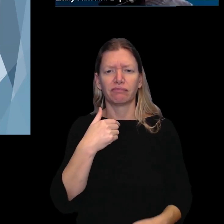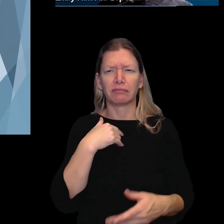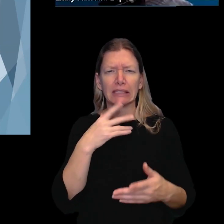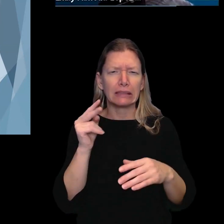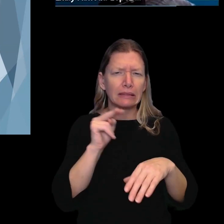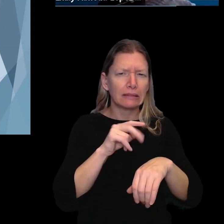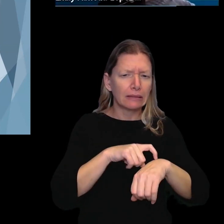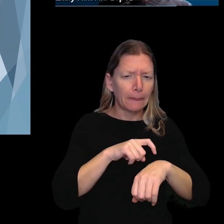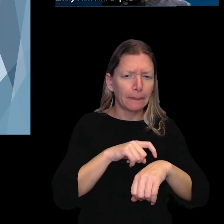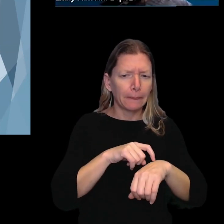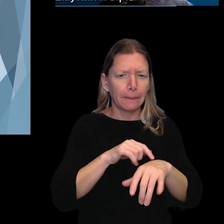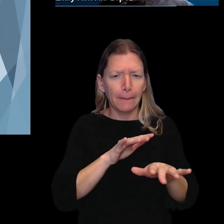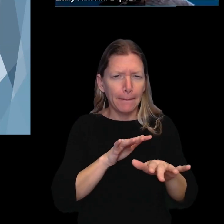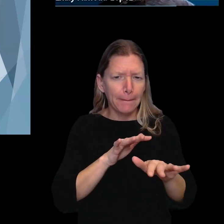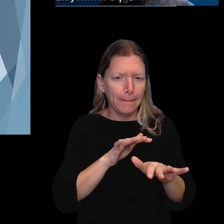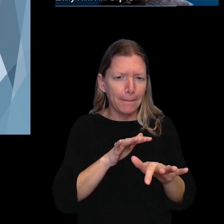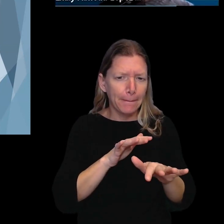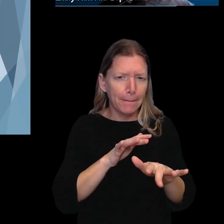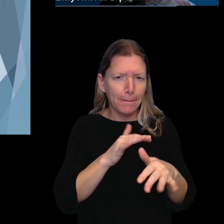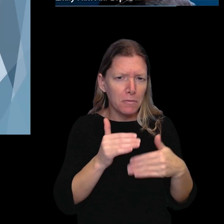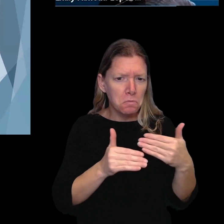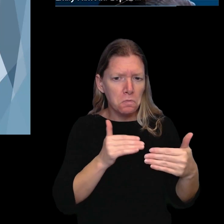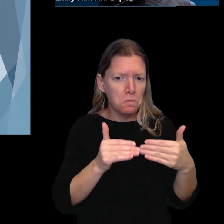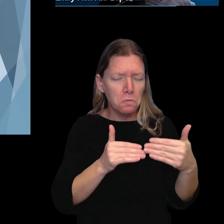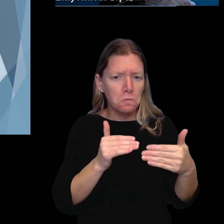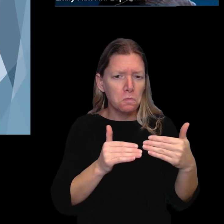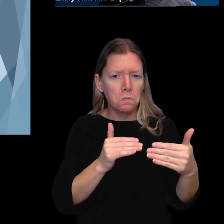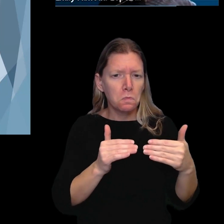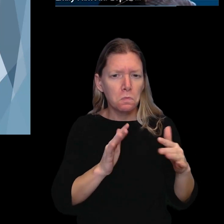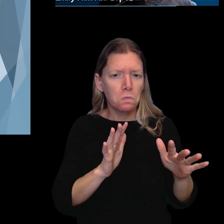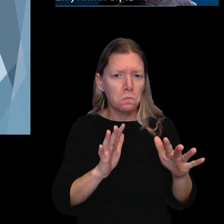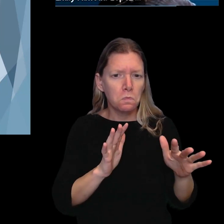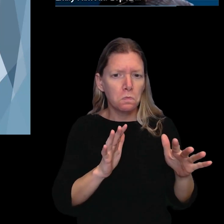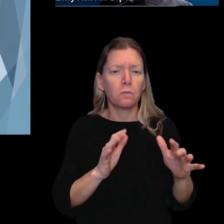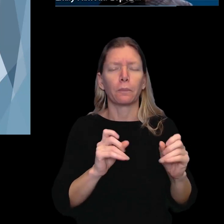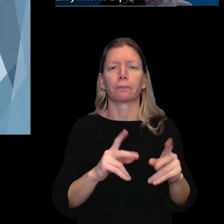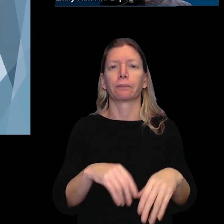Yeah, let me see in terms of how we're doing on time.